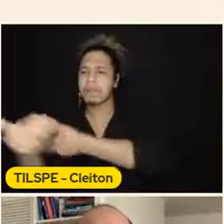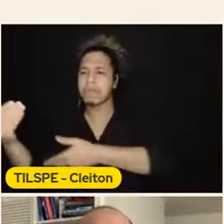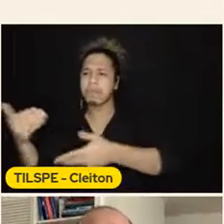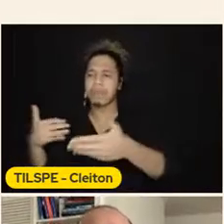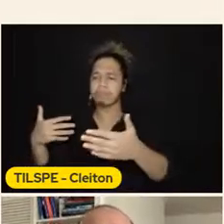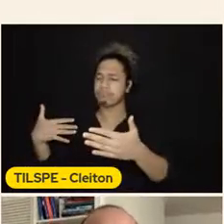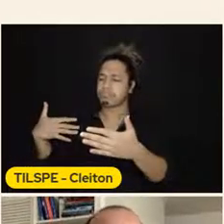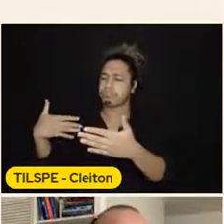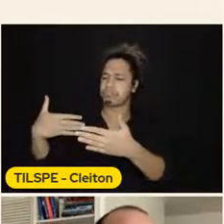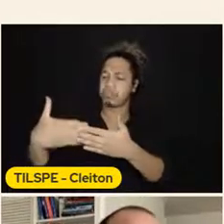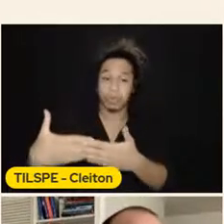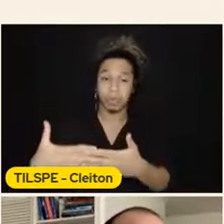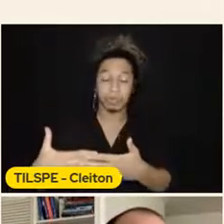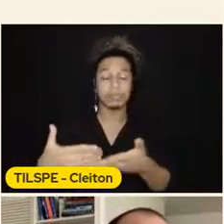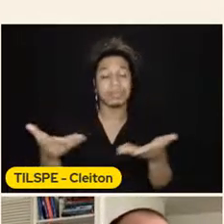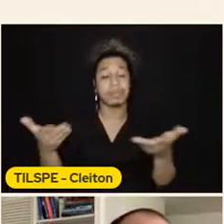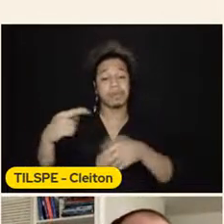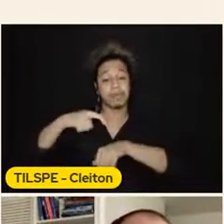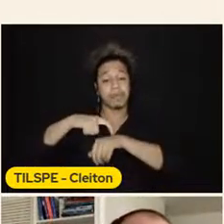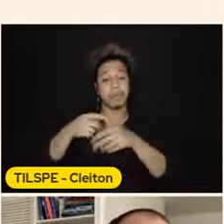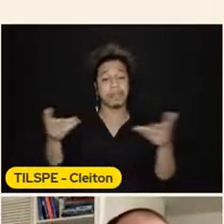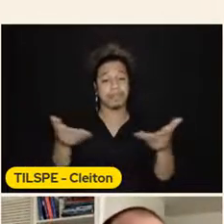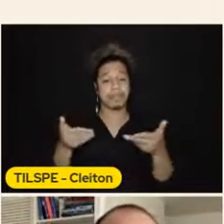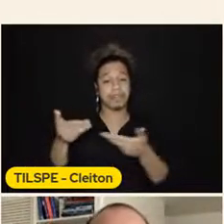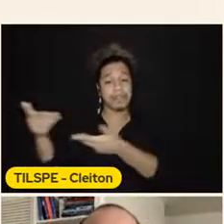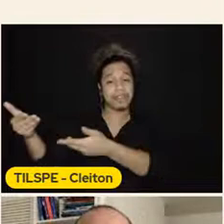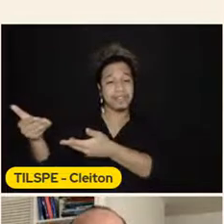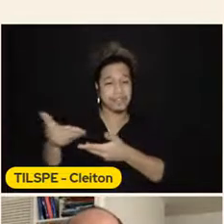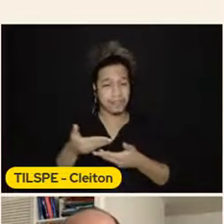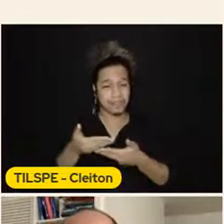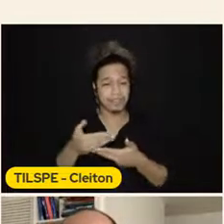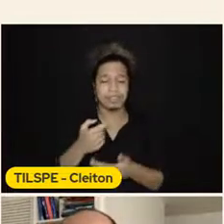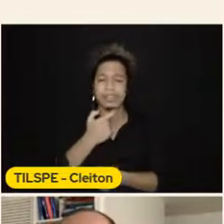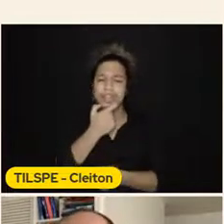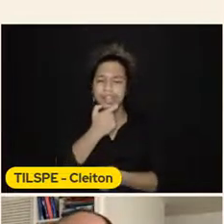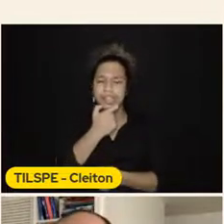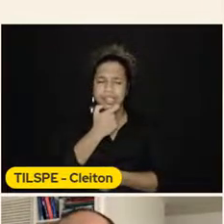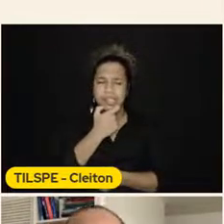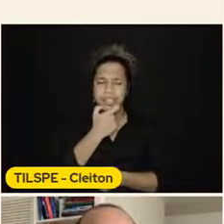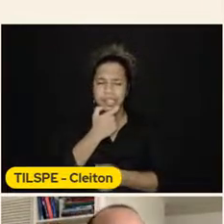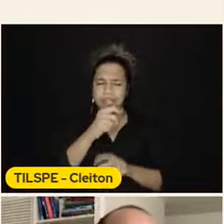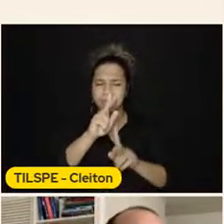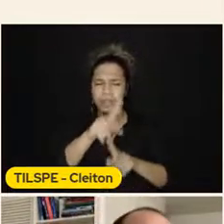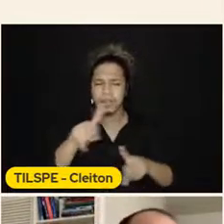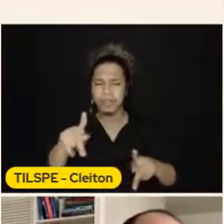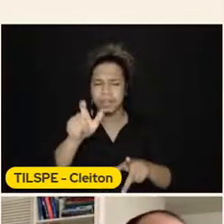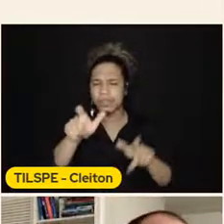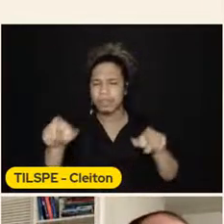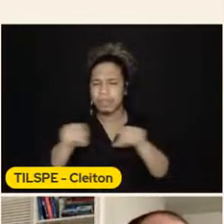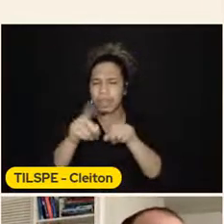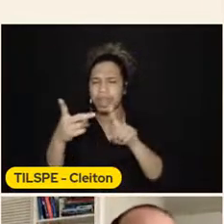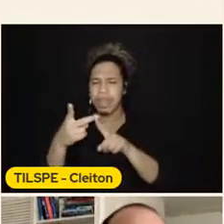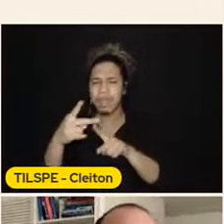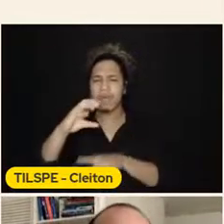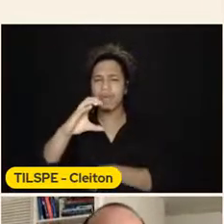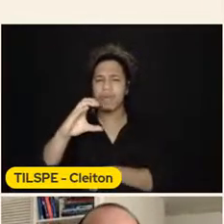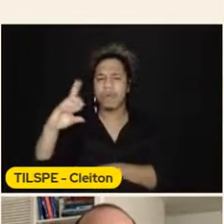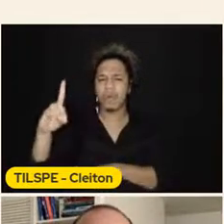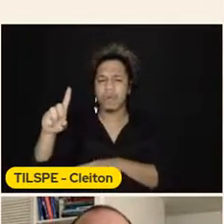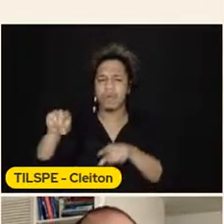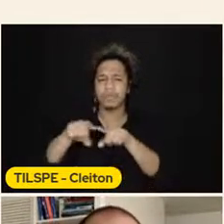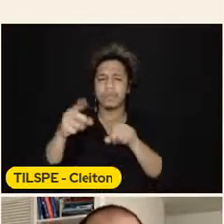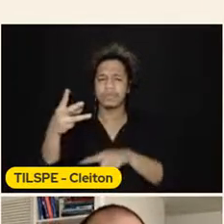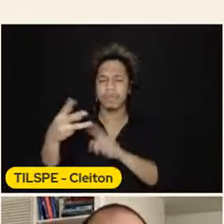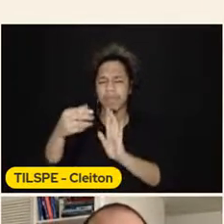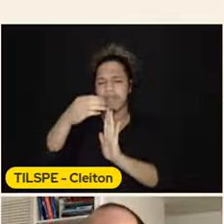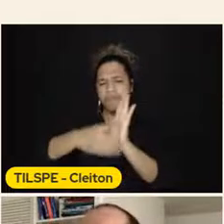this moment to invite English teachers, coordinators, curriculum